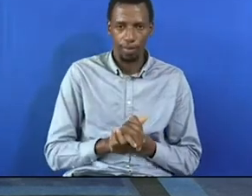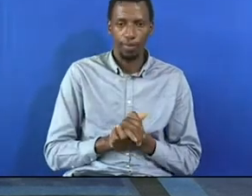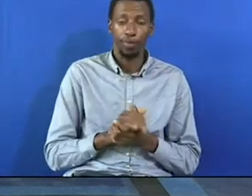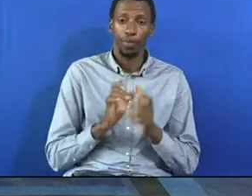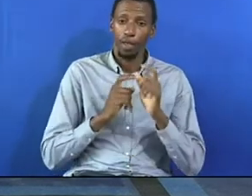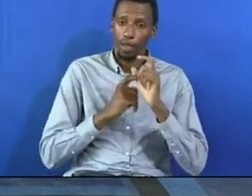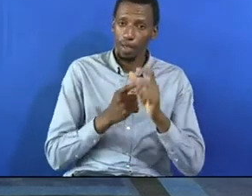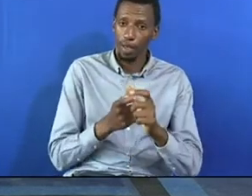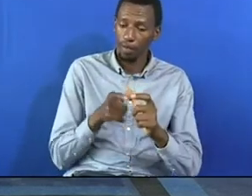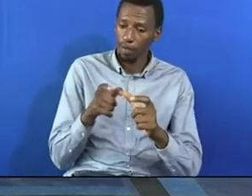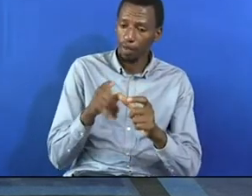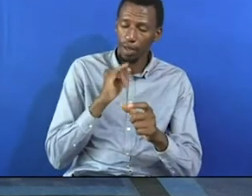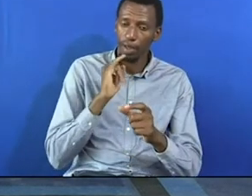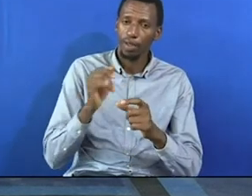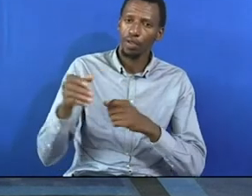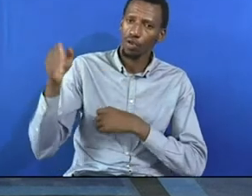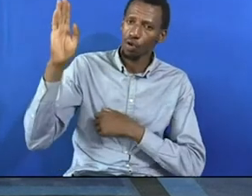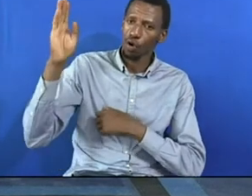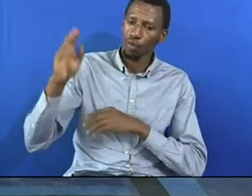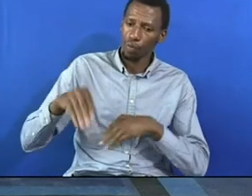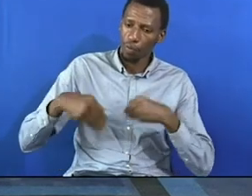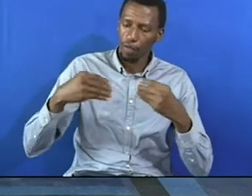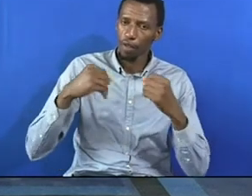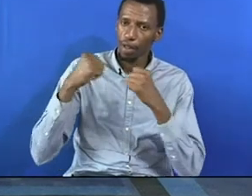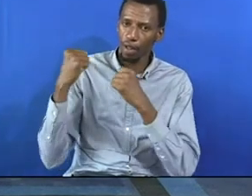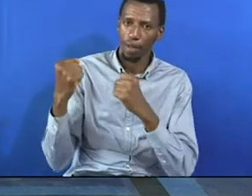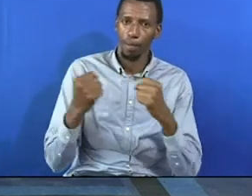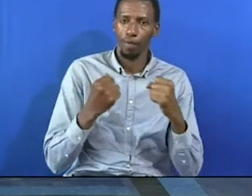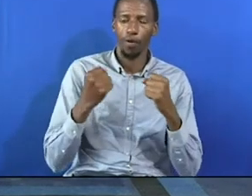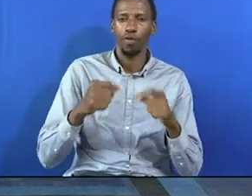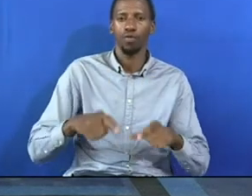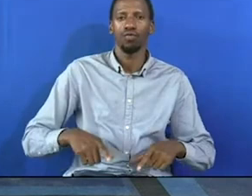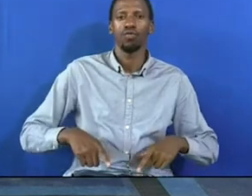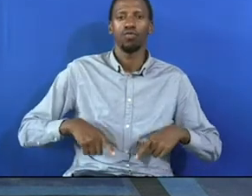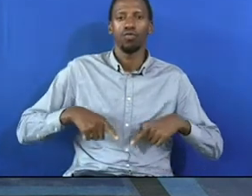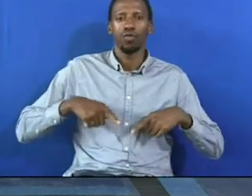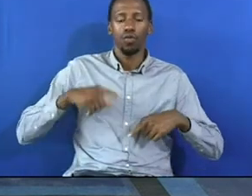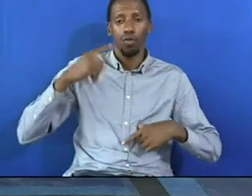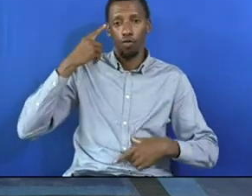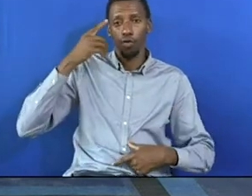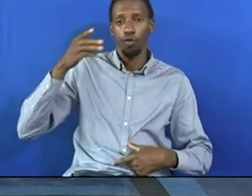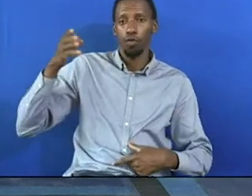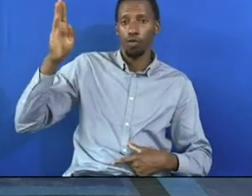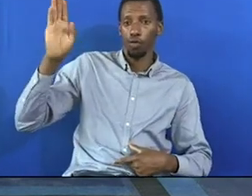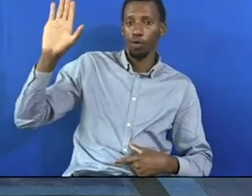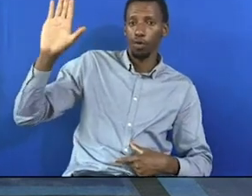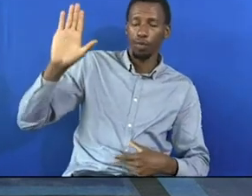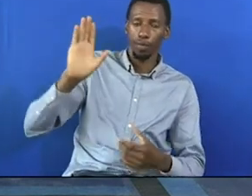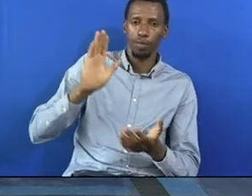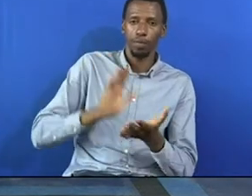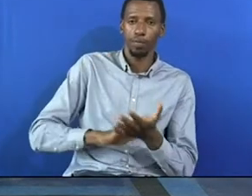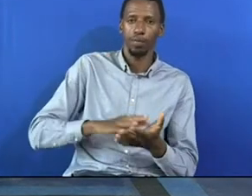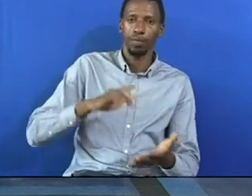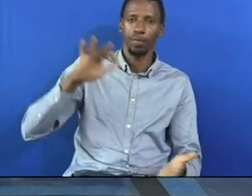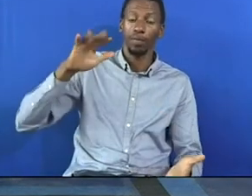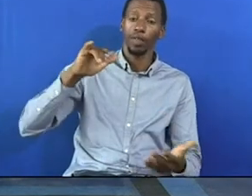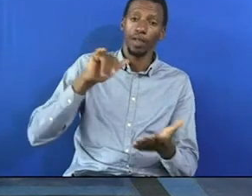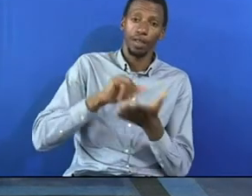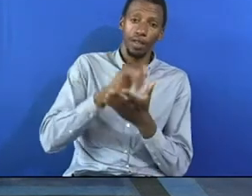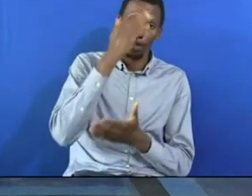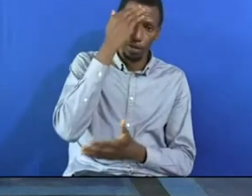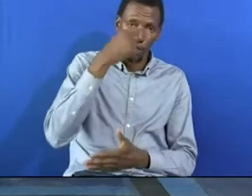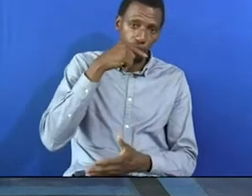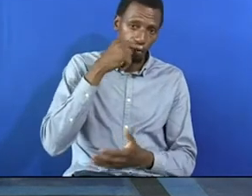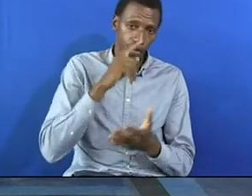gift is a God-given power to live life for God's glory. And that's why we are saying,